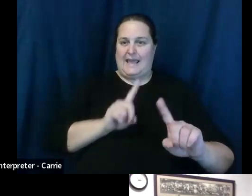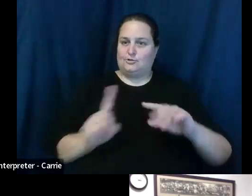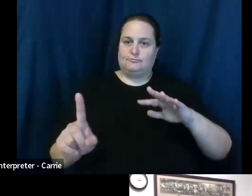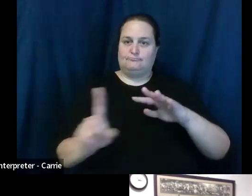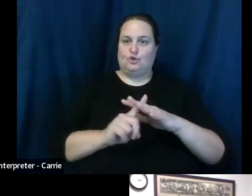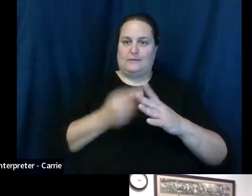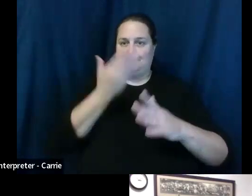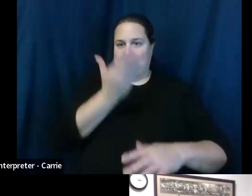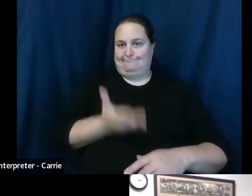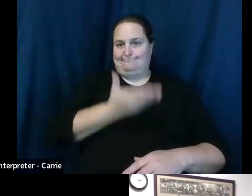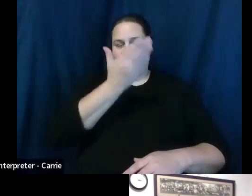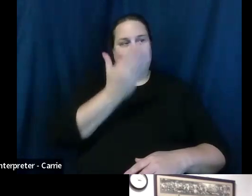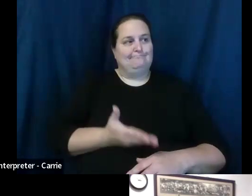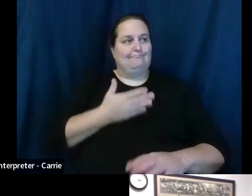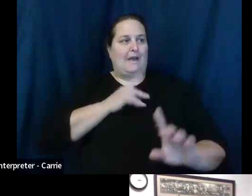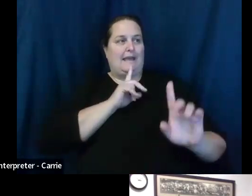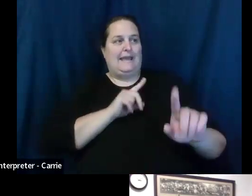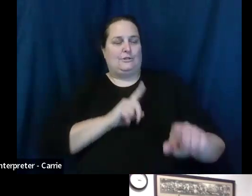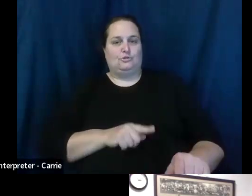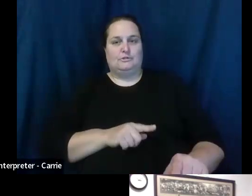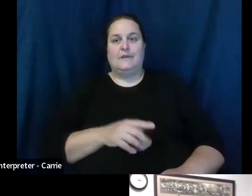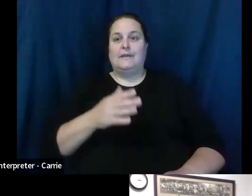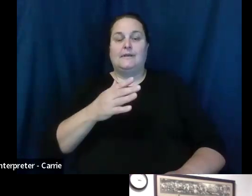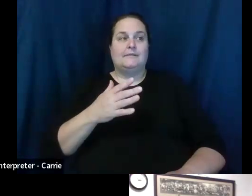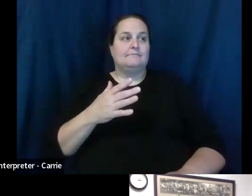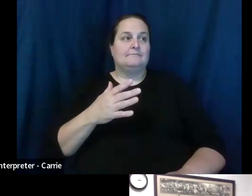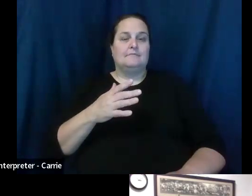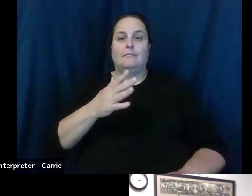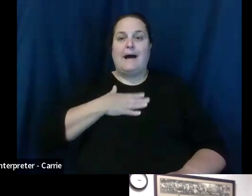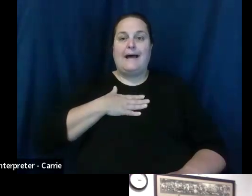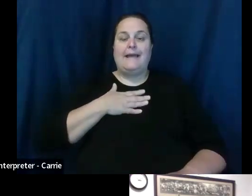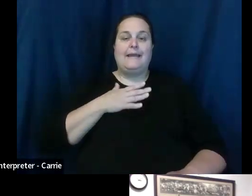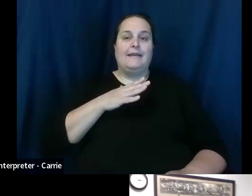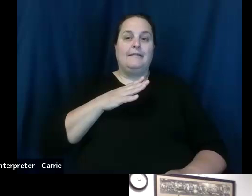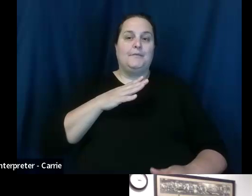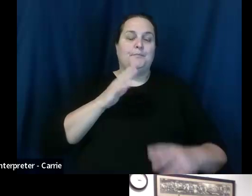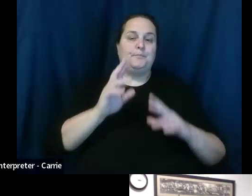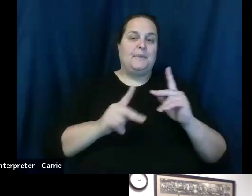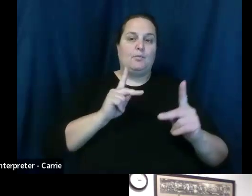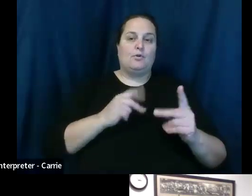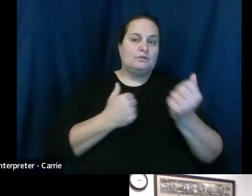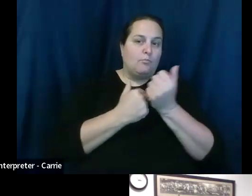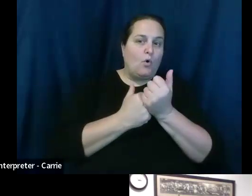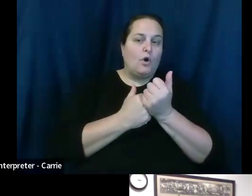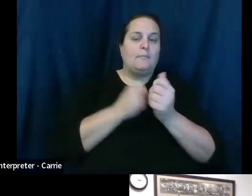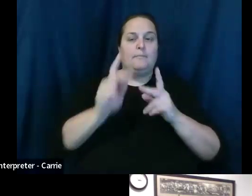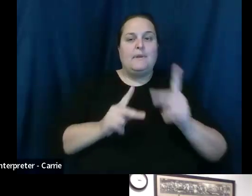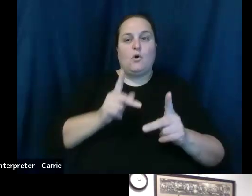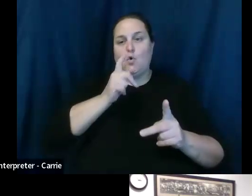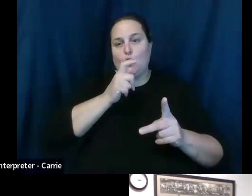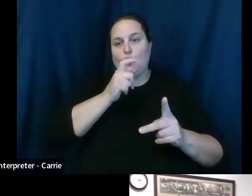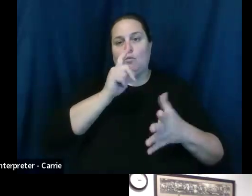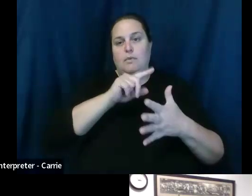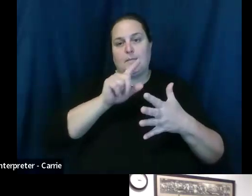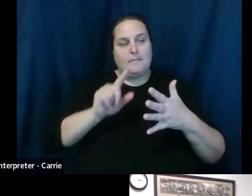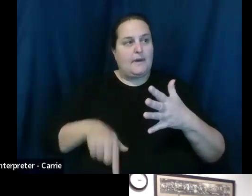here are all of the answers, the contact for the network members that you typed in for step 2, and all of the tasks